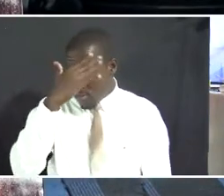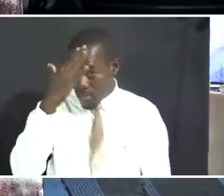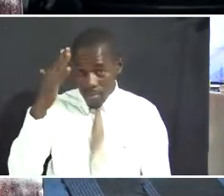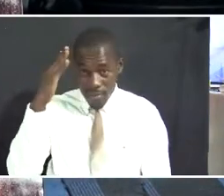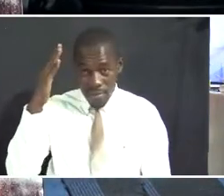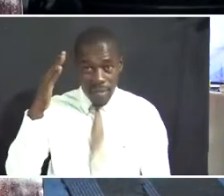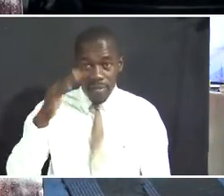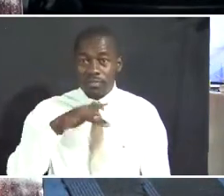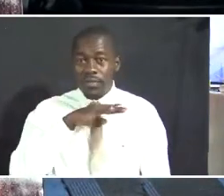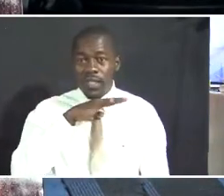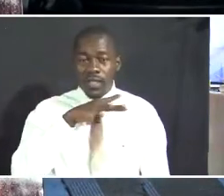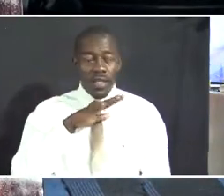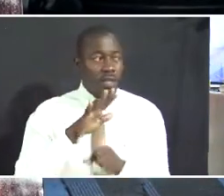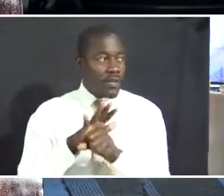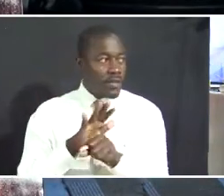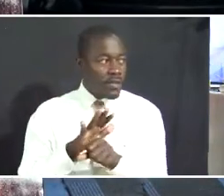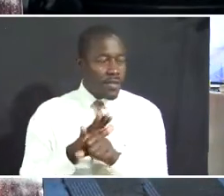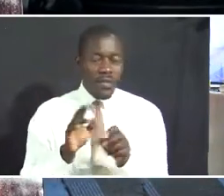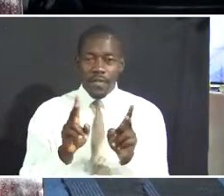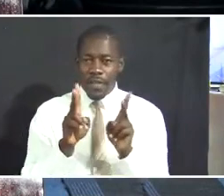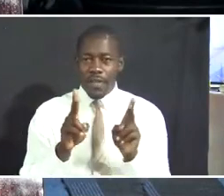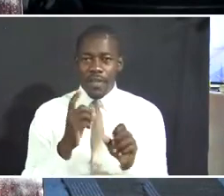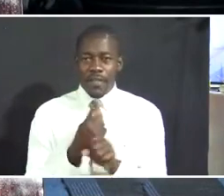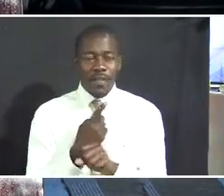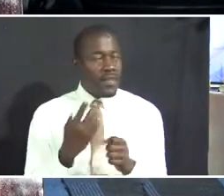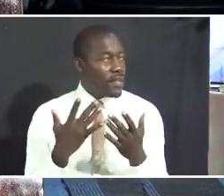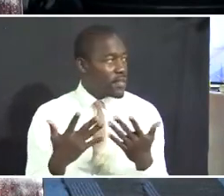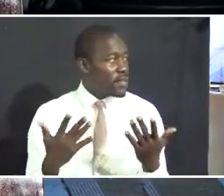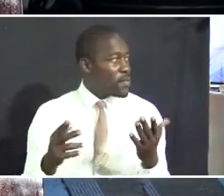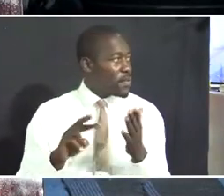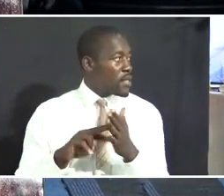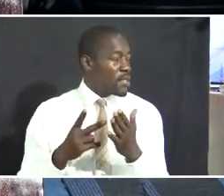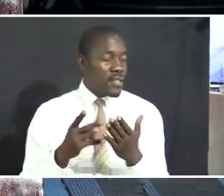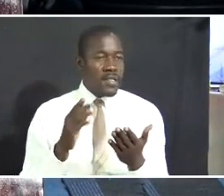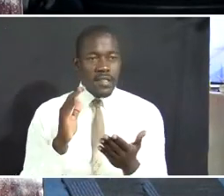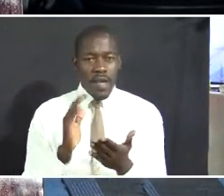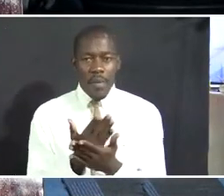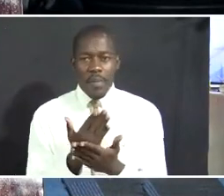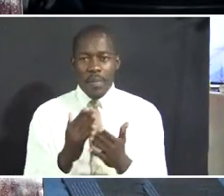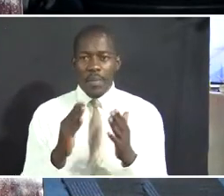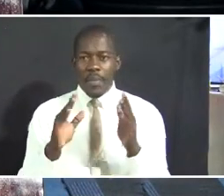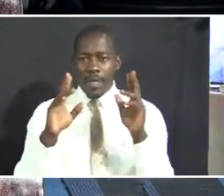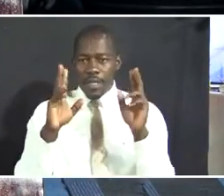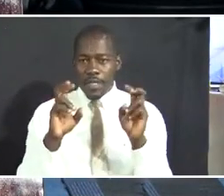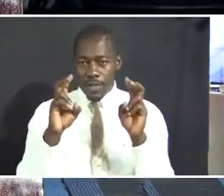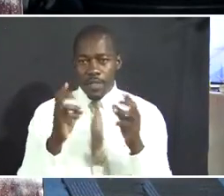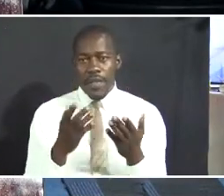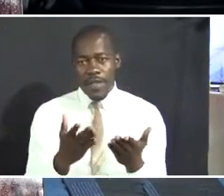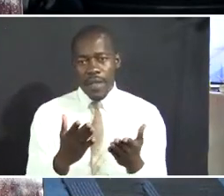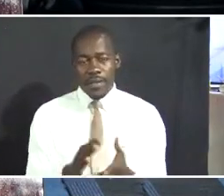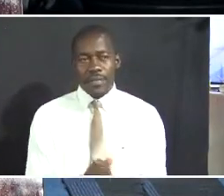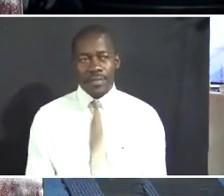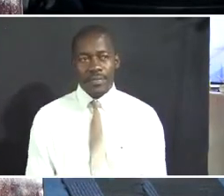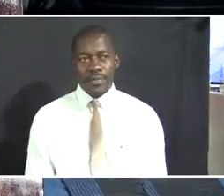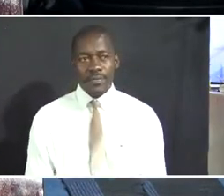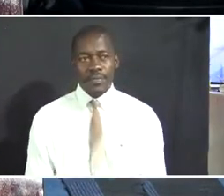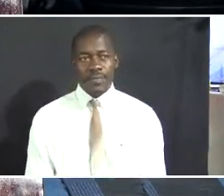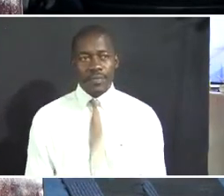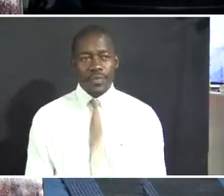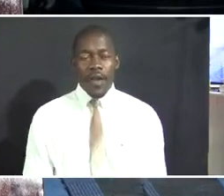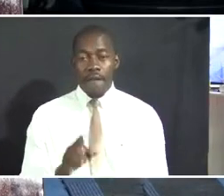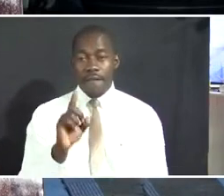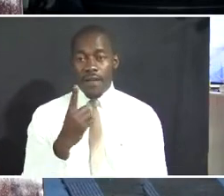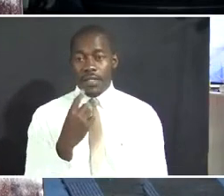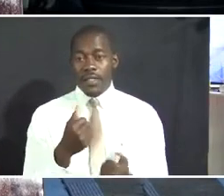you know, very, very weird things. So some of these issues are really there. So the first challenge